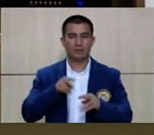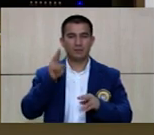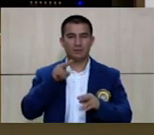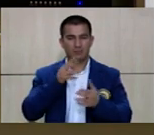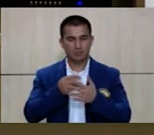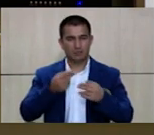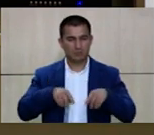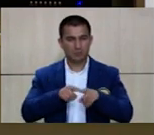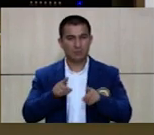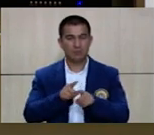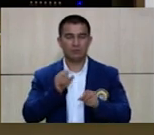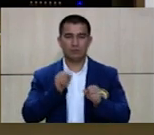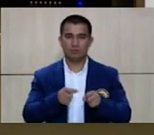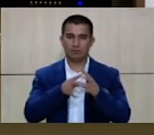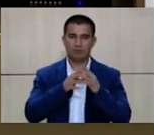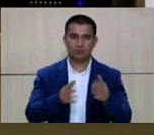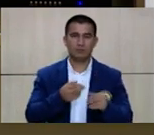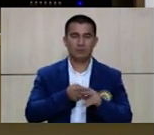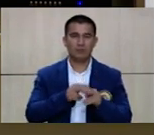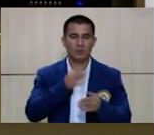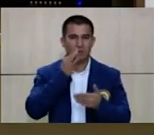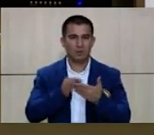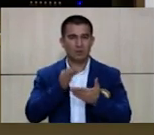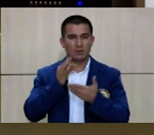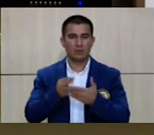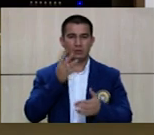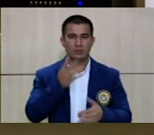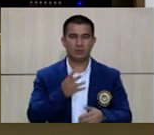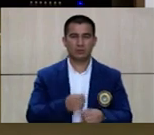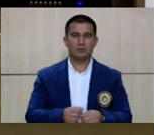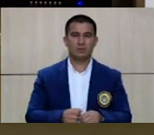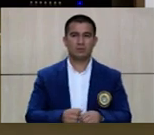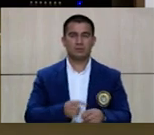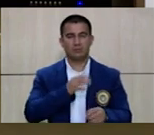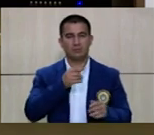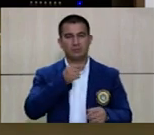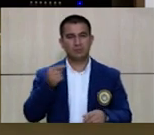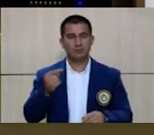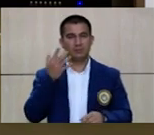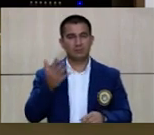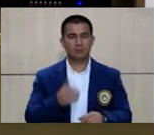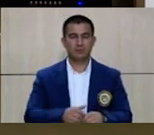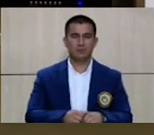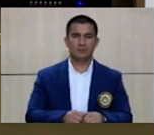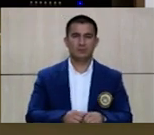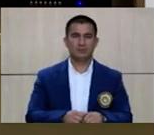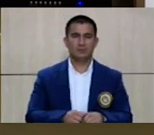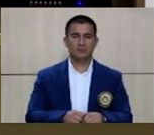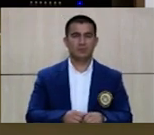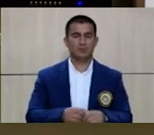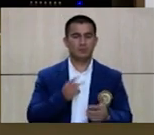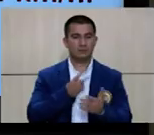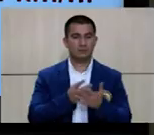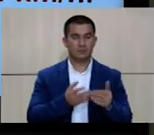asoslanib ham ishlash mumkin. Javoblarimiz 4 va minus 5. Demak,